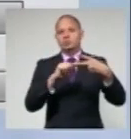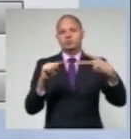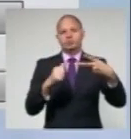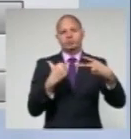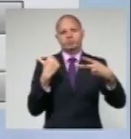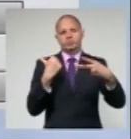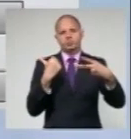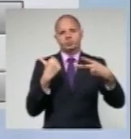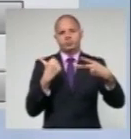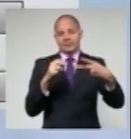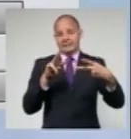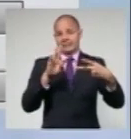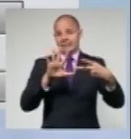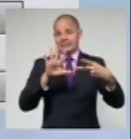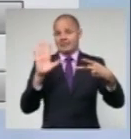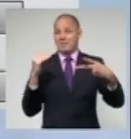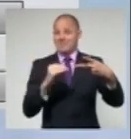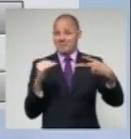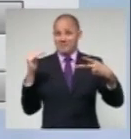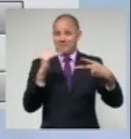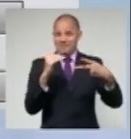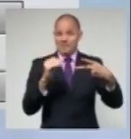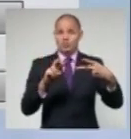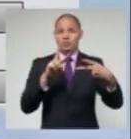35,247,140 diagnosed cases.